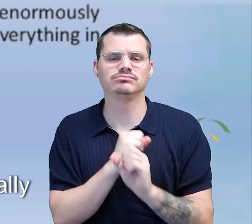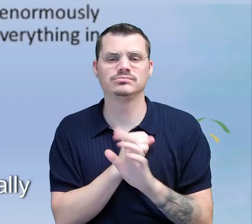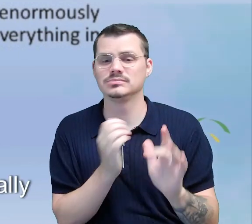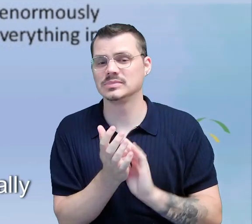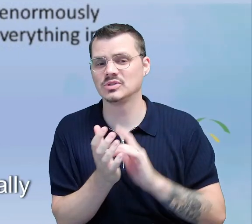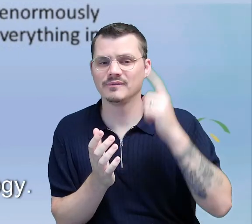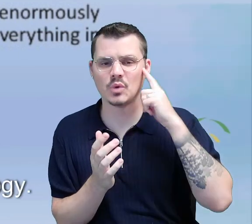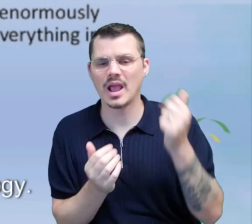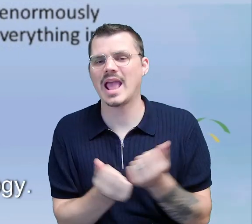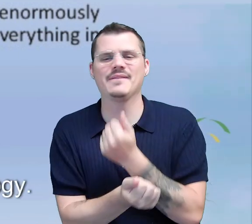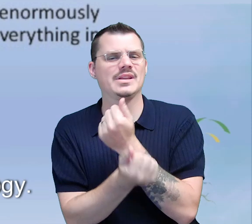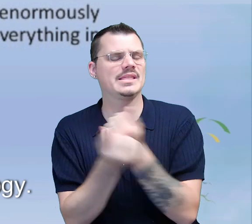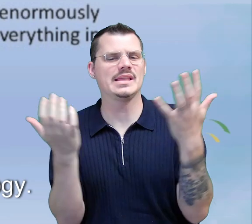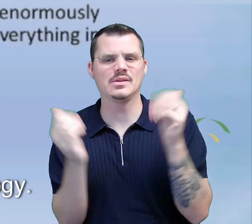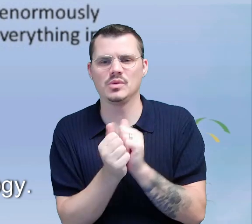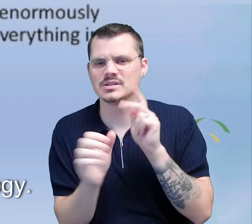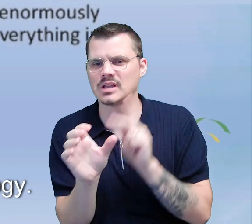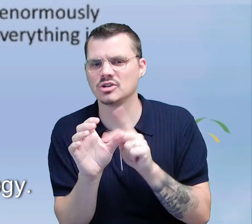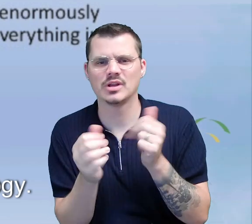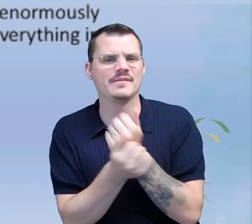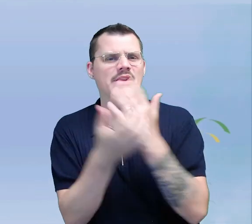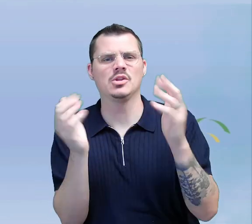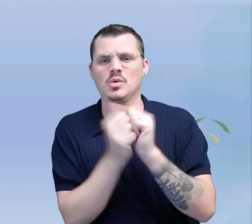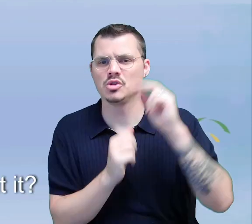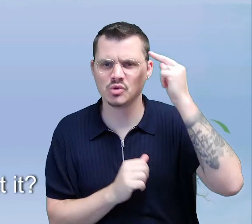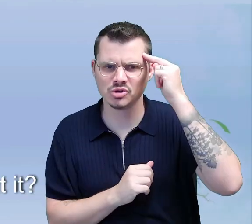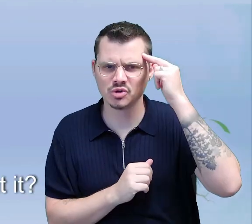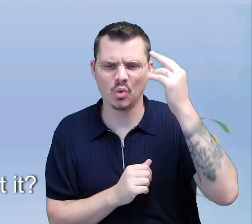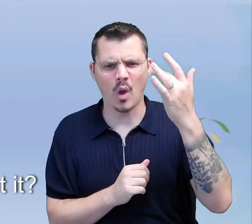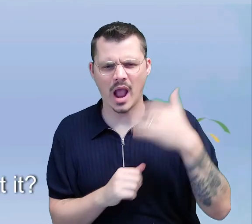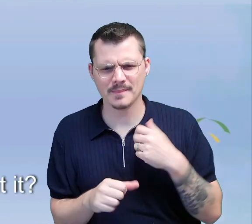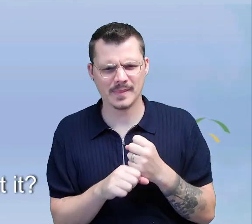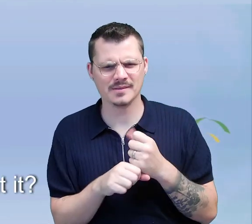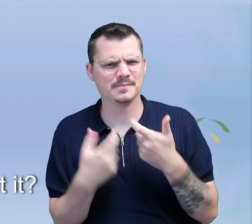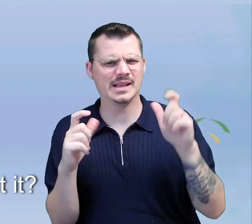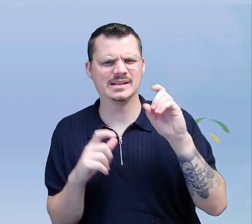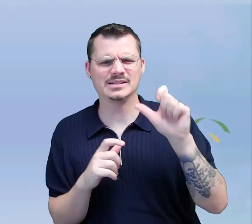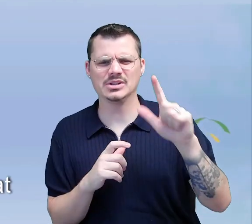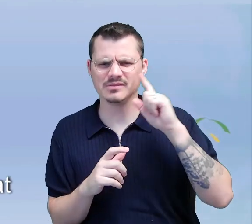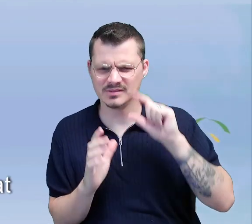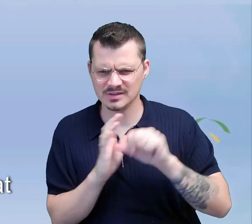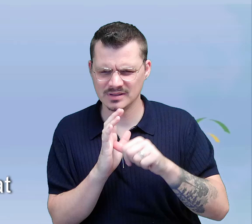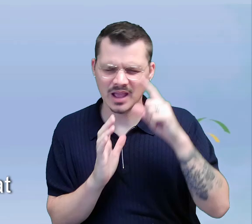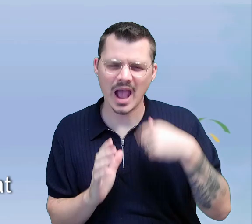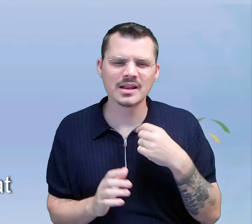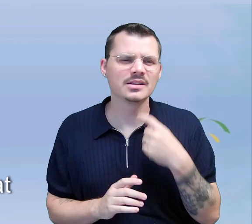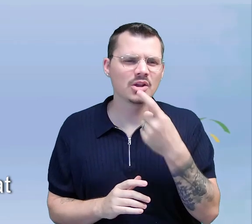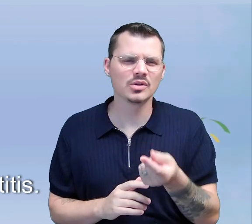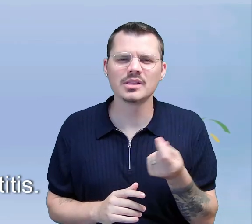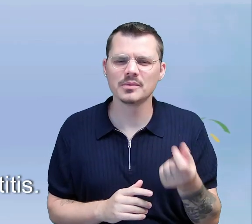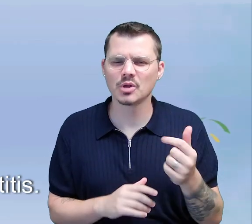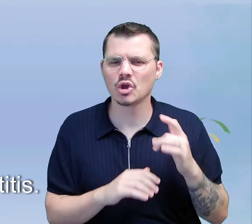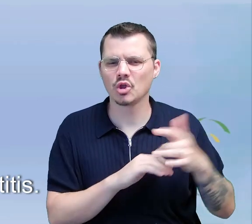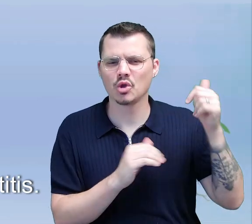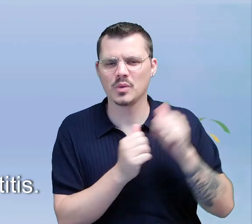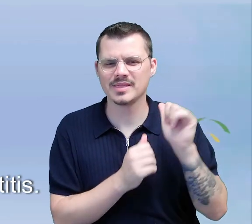medicine for basically everything in psychiatry and neurology. Why do I make such a big deal about it? Well, I told you a little bit about that